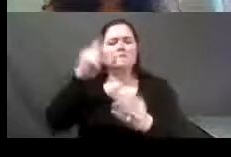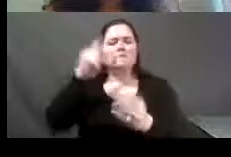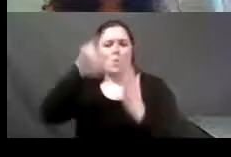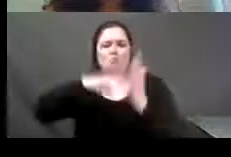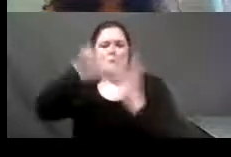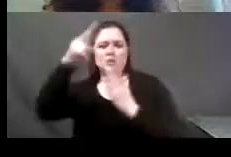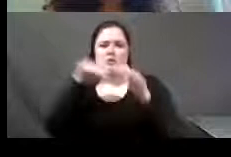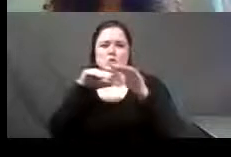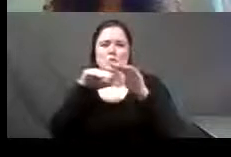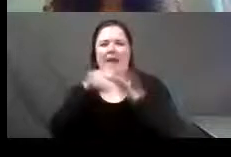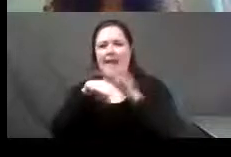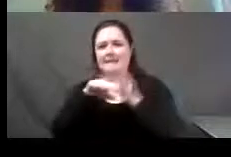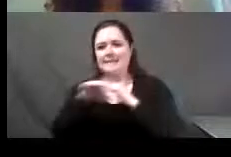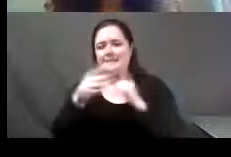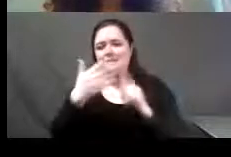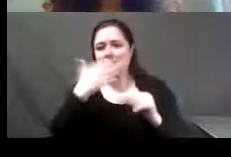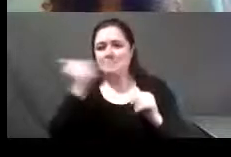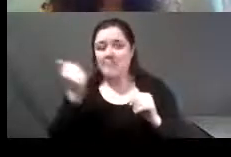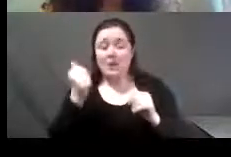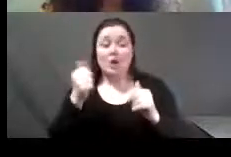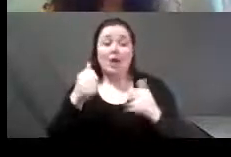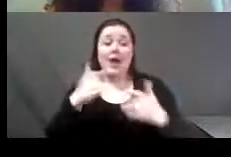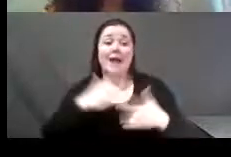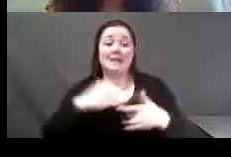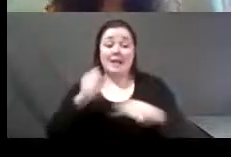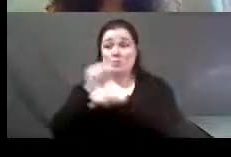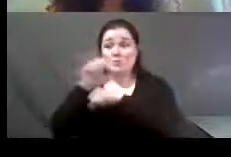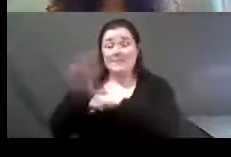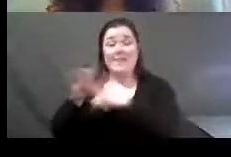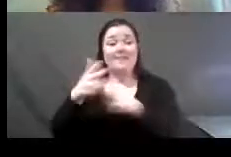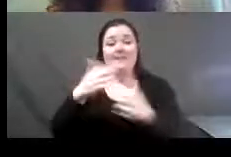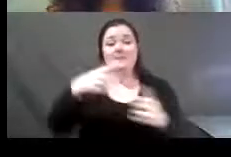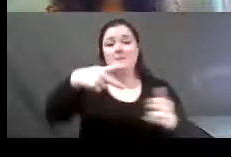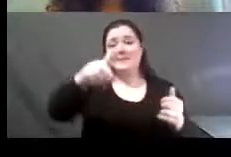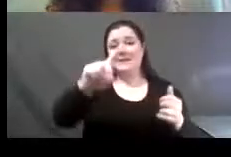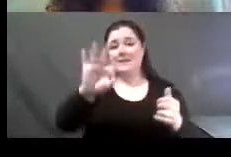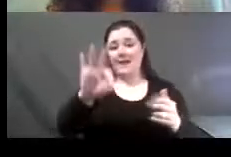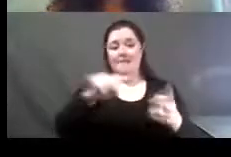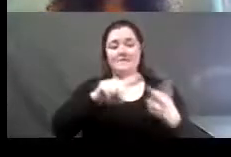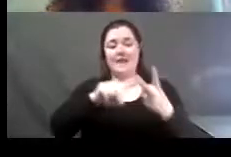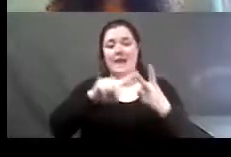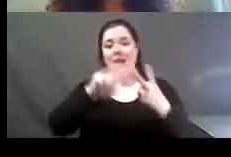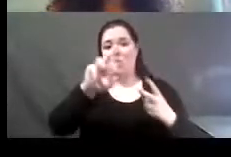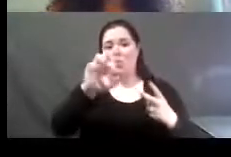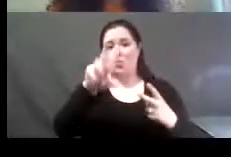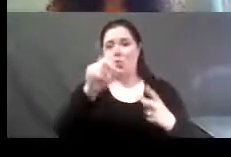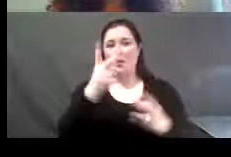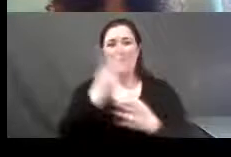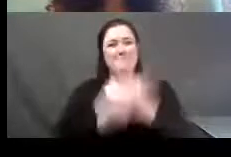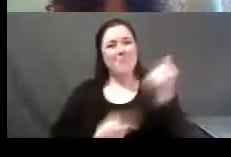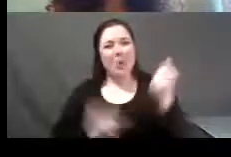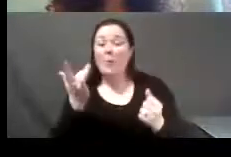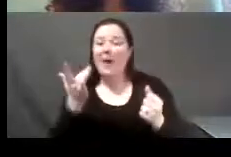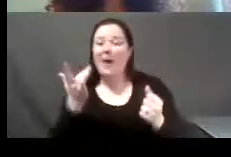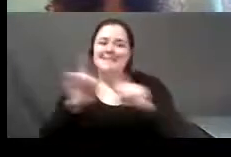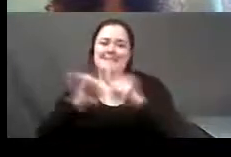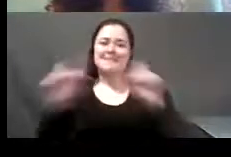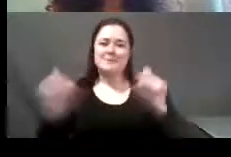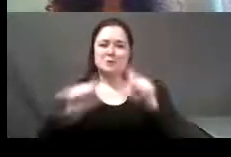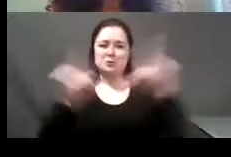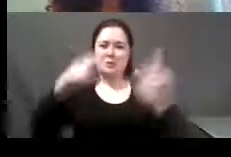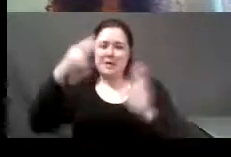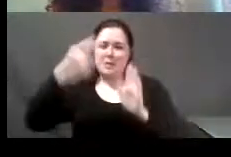send things in PDF and Word, just because different screen readers seem to prefer